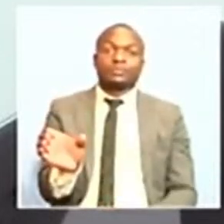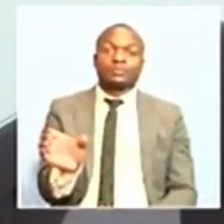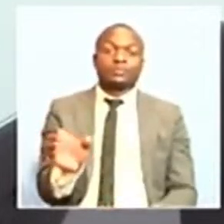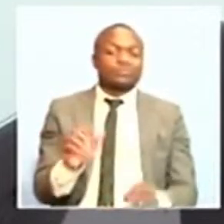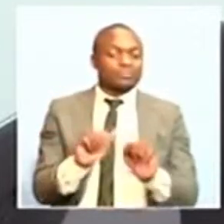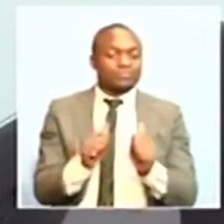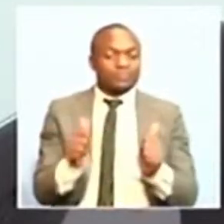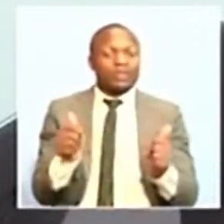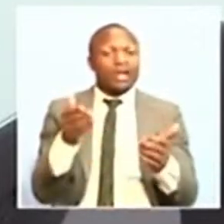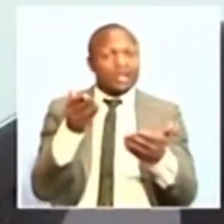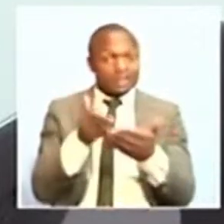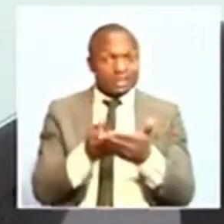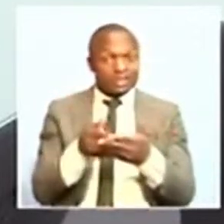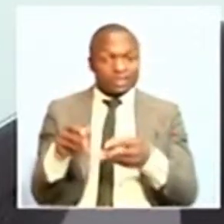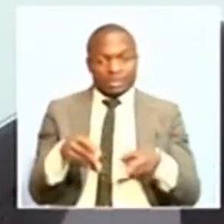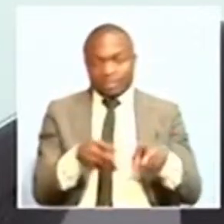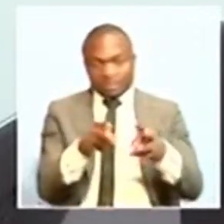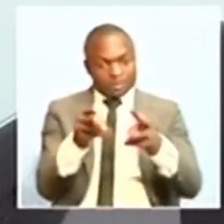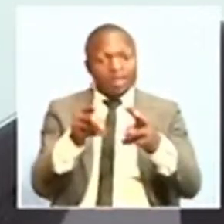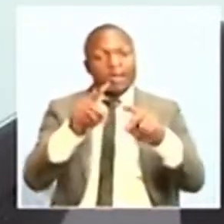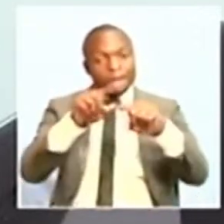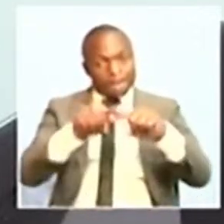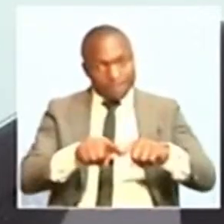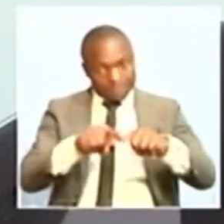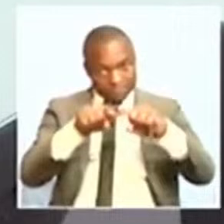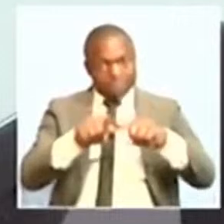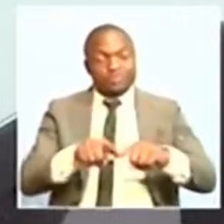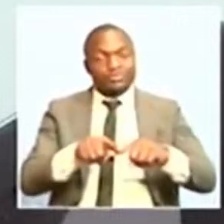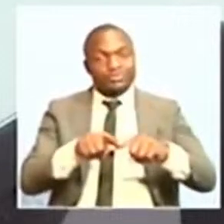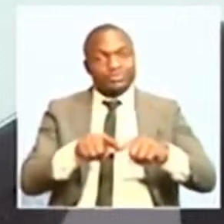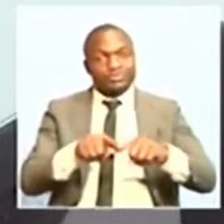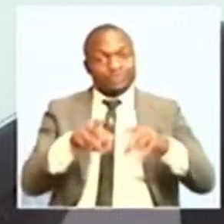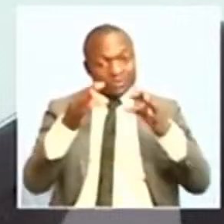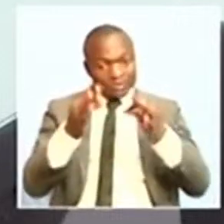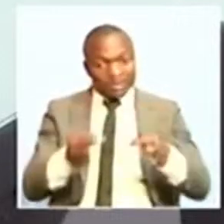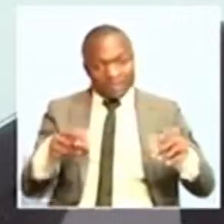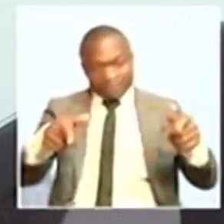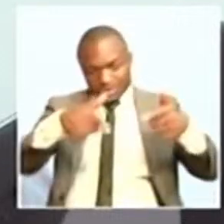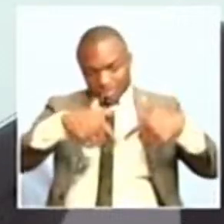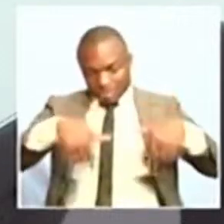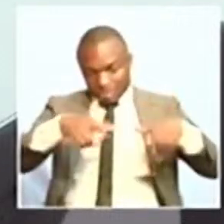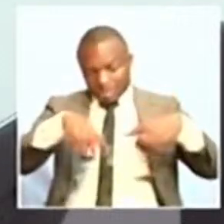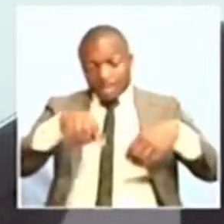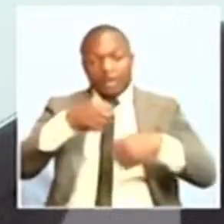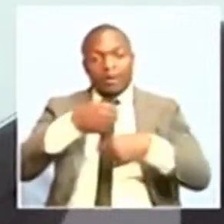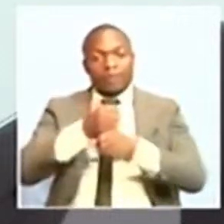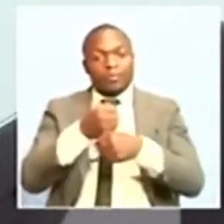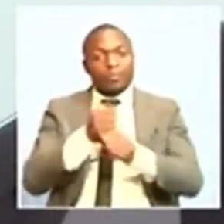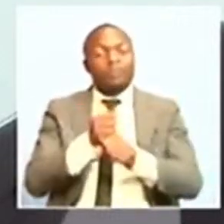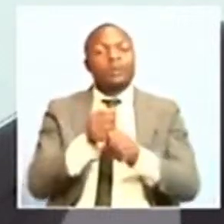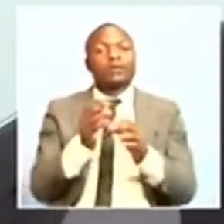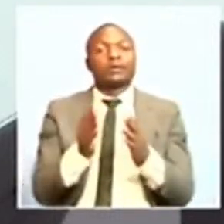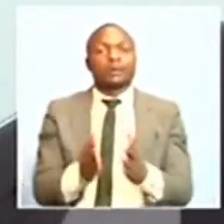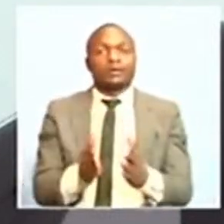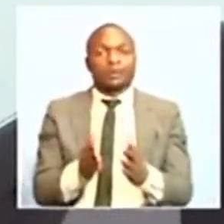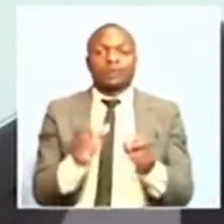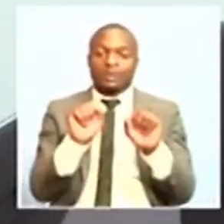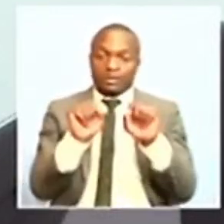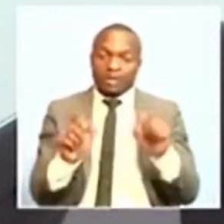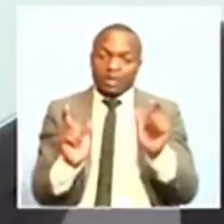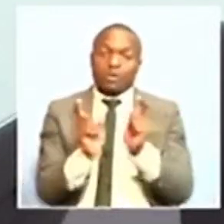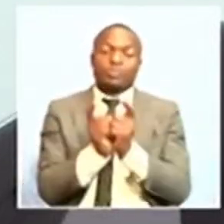this measure is dependent on whether the local manufacturers are able to meet